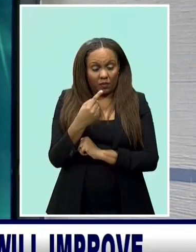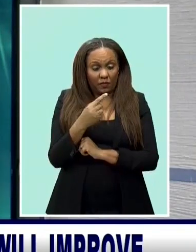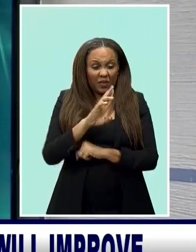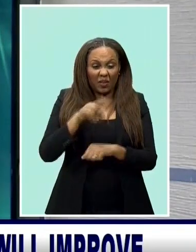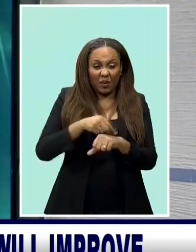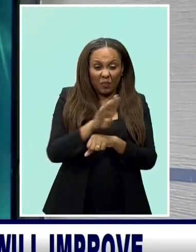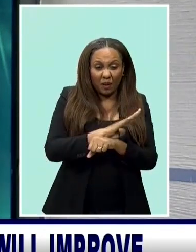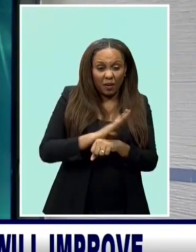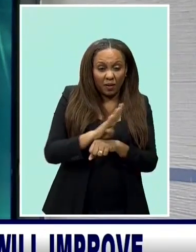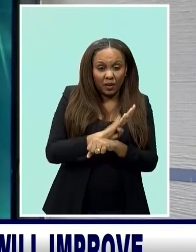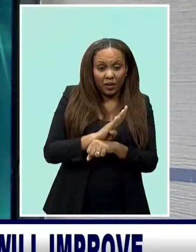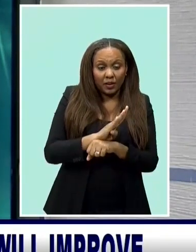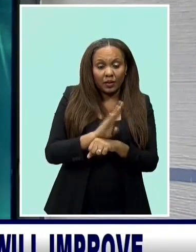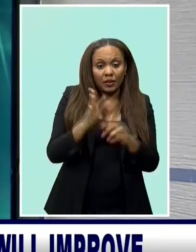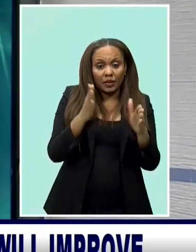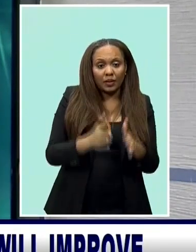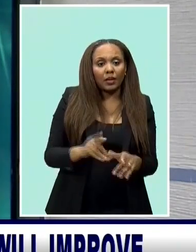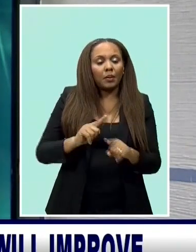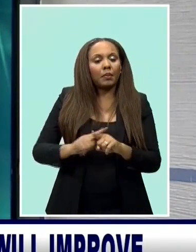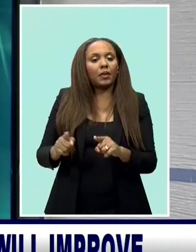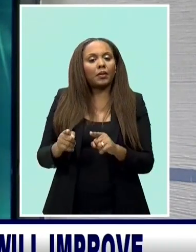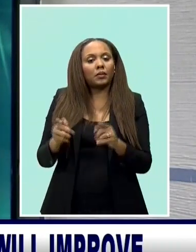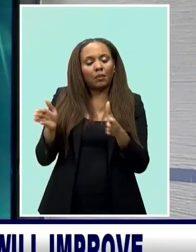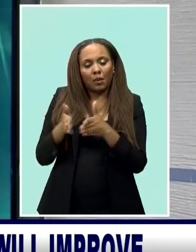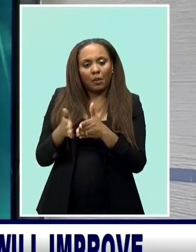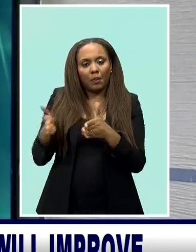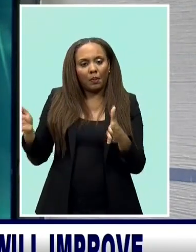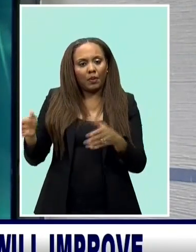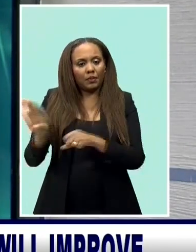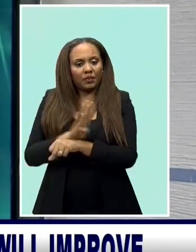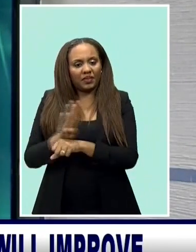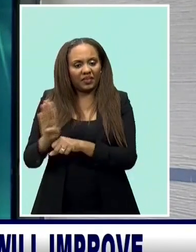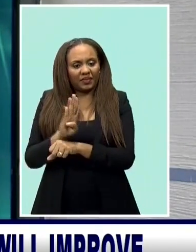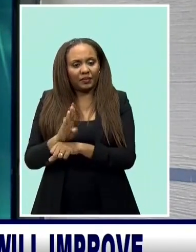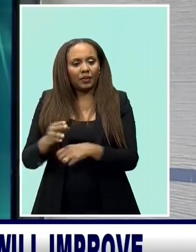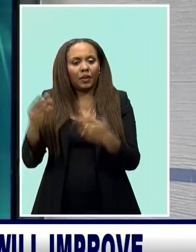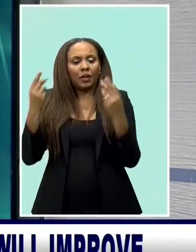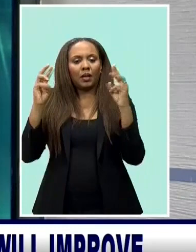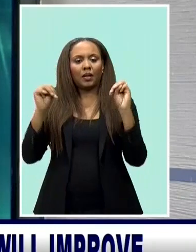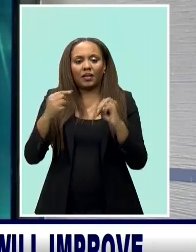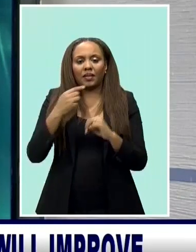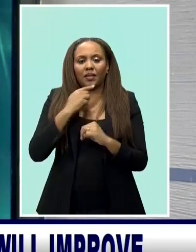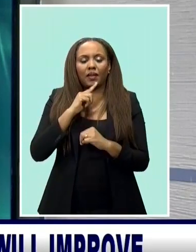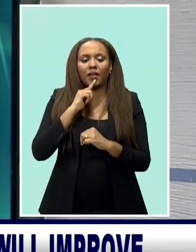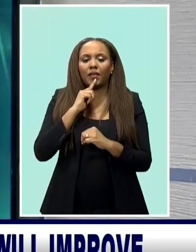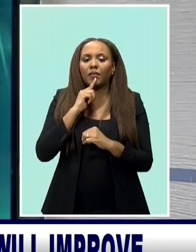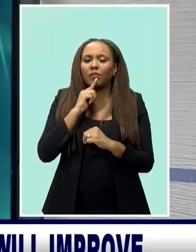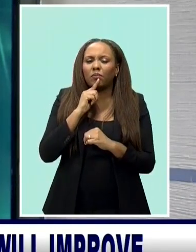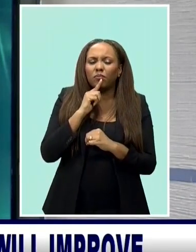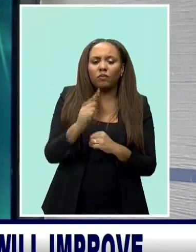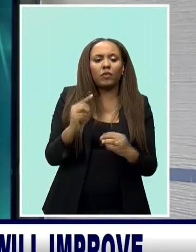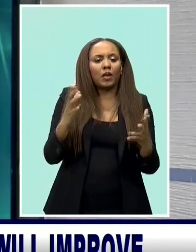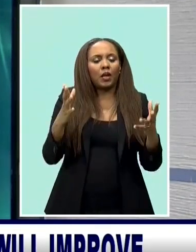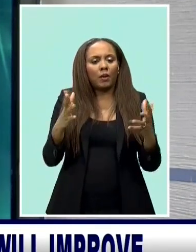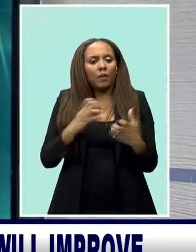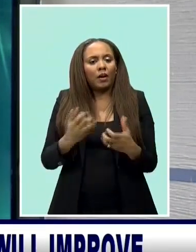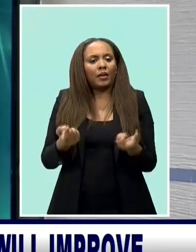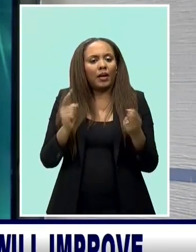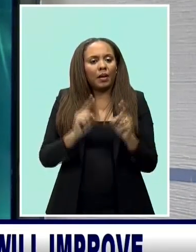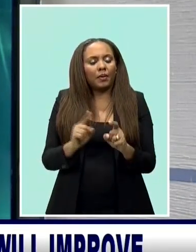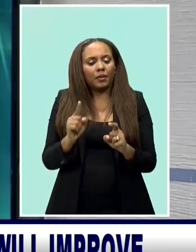for local and foreign small and larger businesses. The Prime Minister says it is a concerted effort across a number of